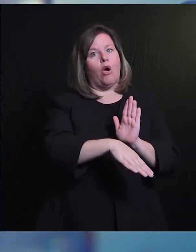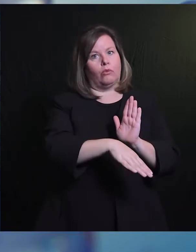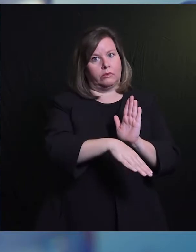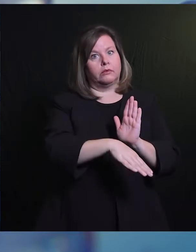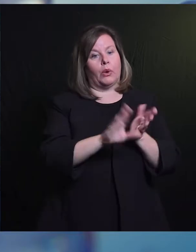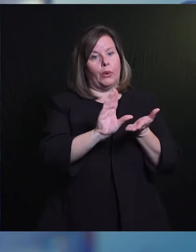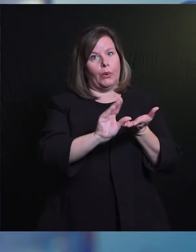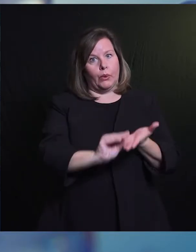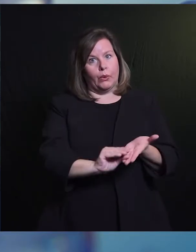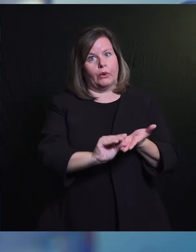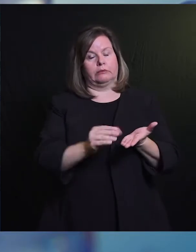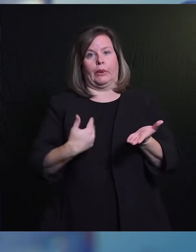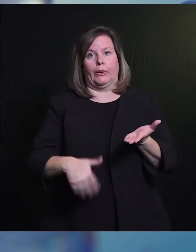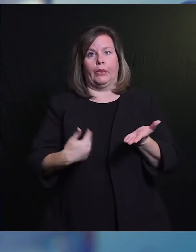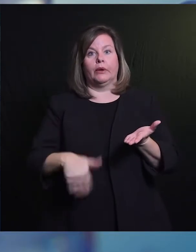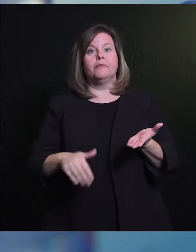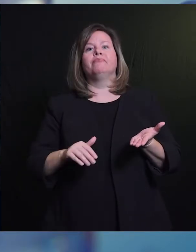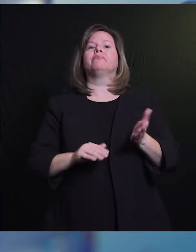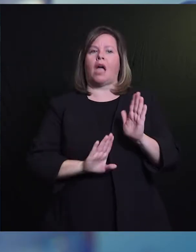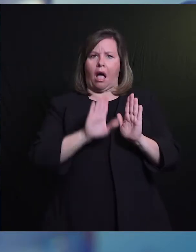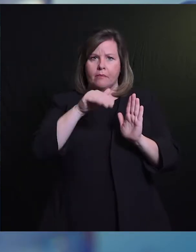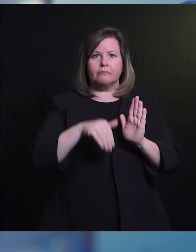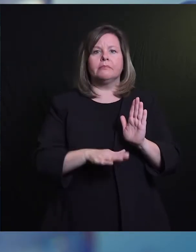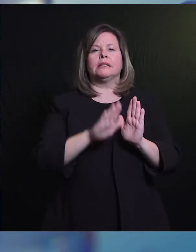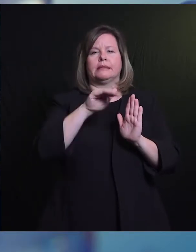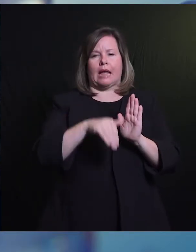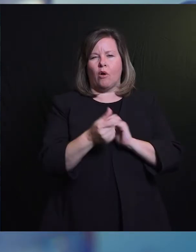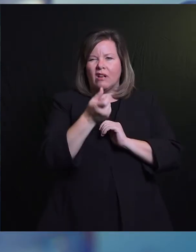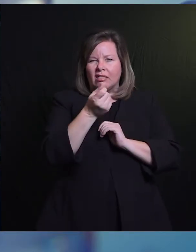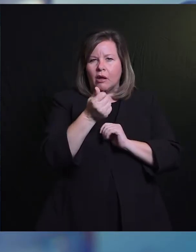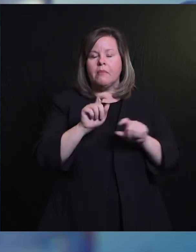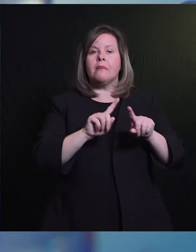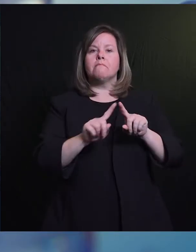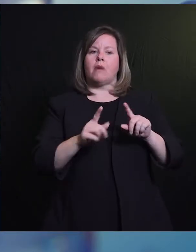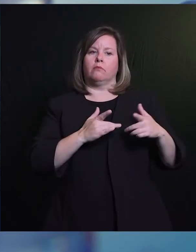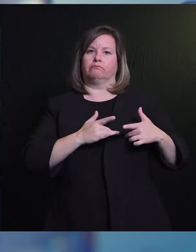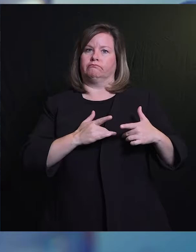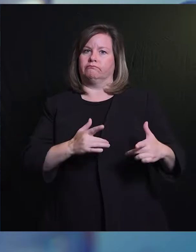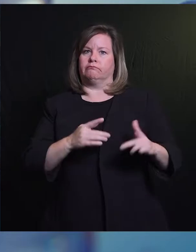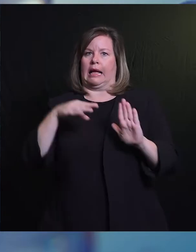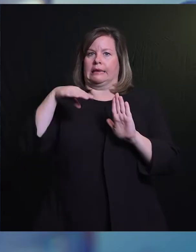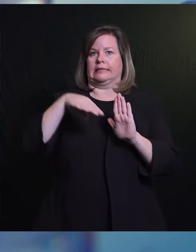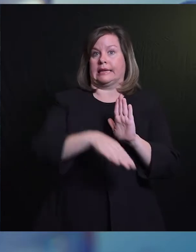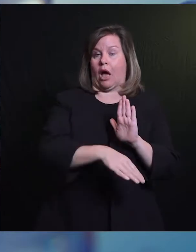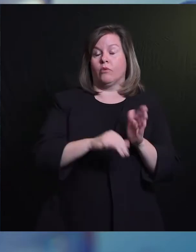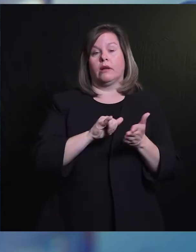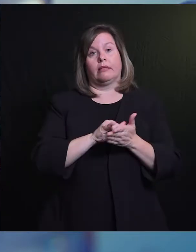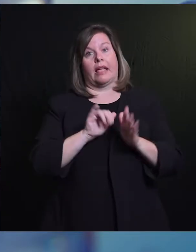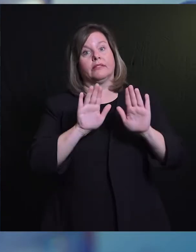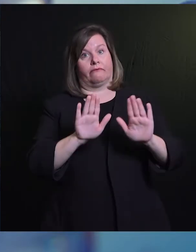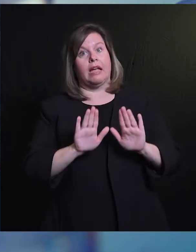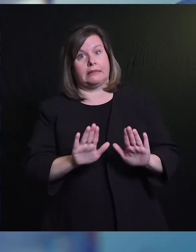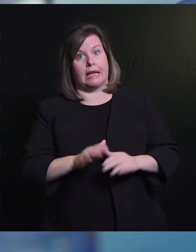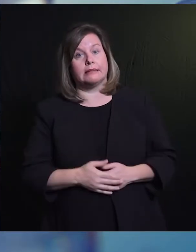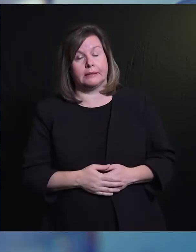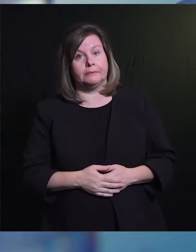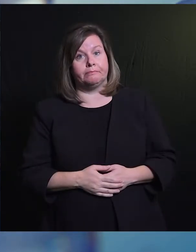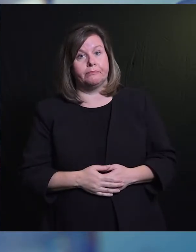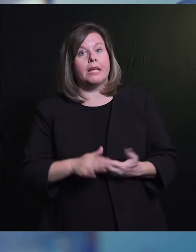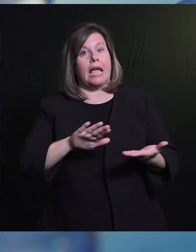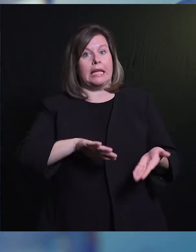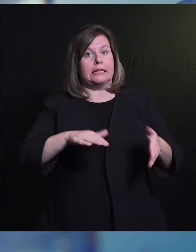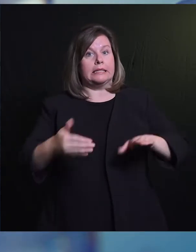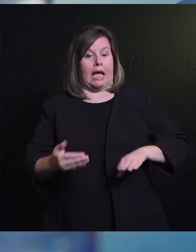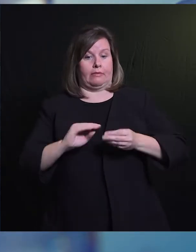as we've done that, but overall our trend is definitely in a downward fashion, and that's fantastic. Our death count in